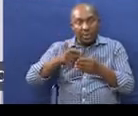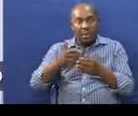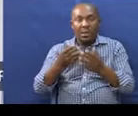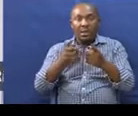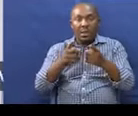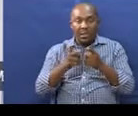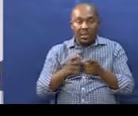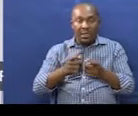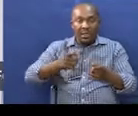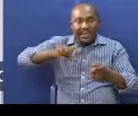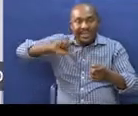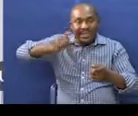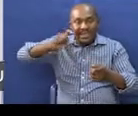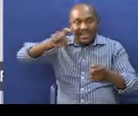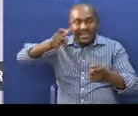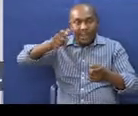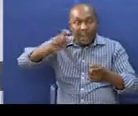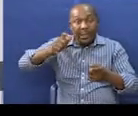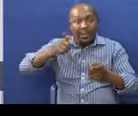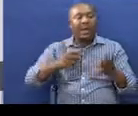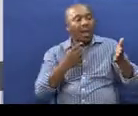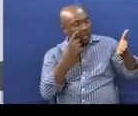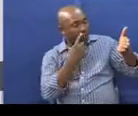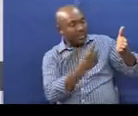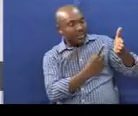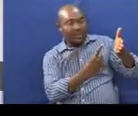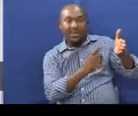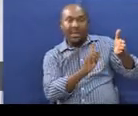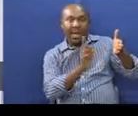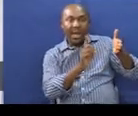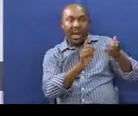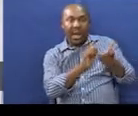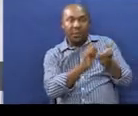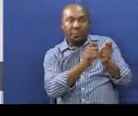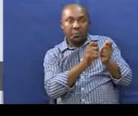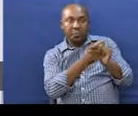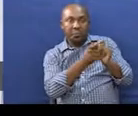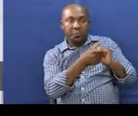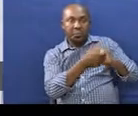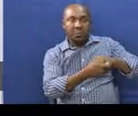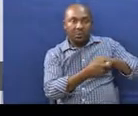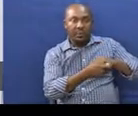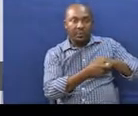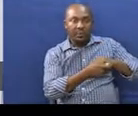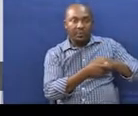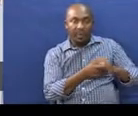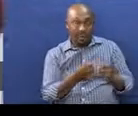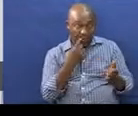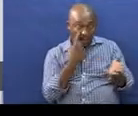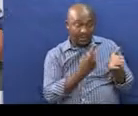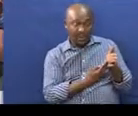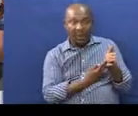see the color changes. You will see the color of the food sample changed